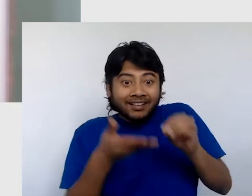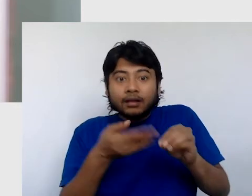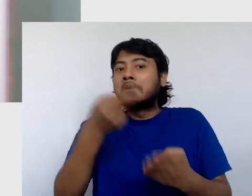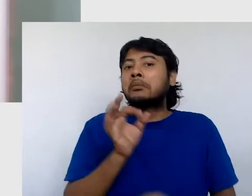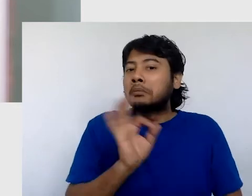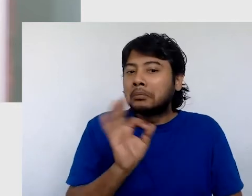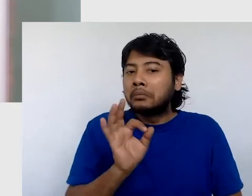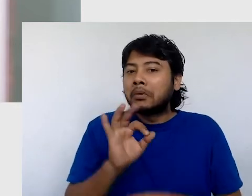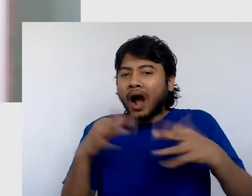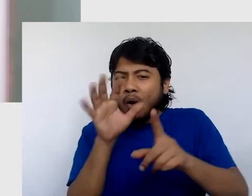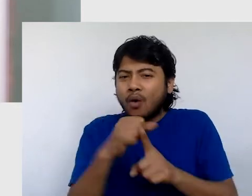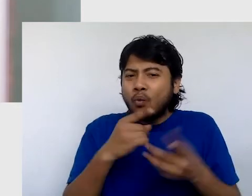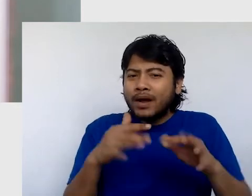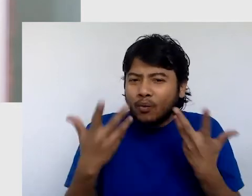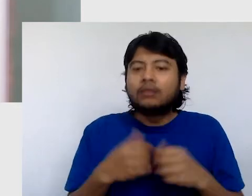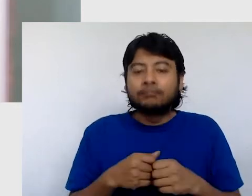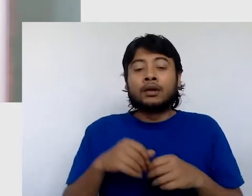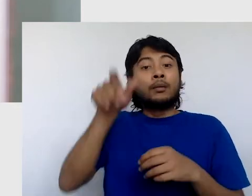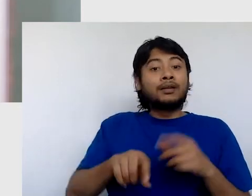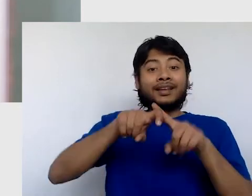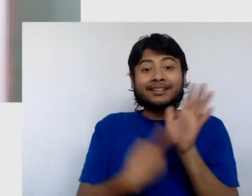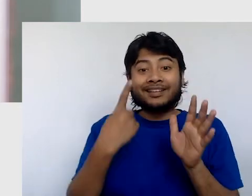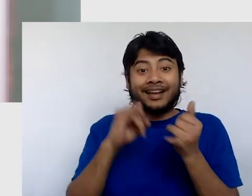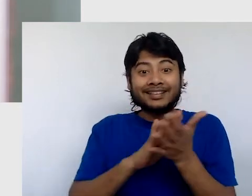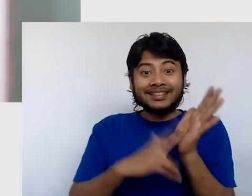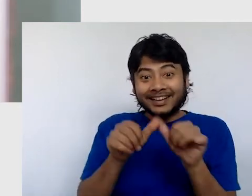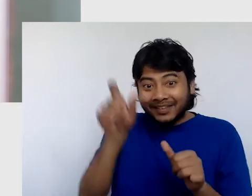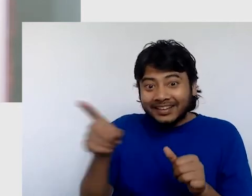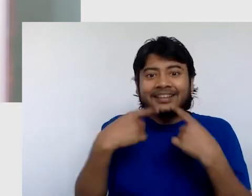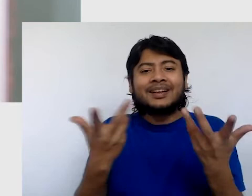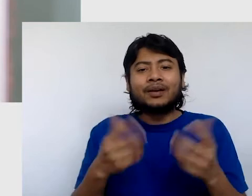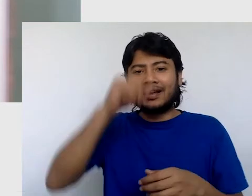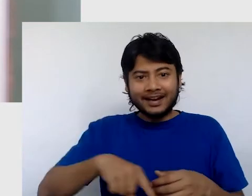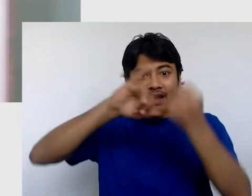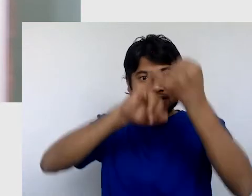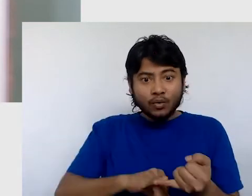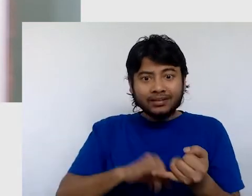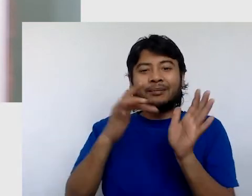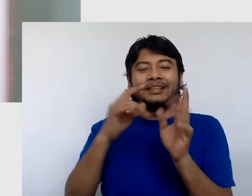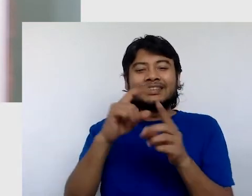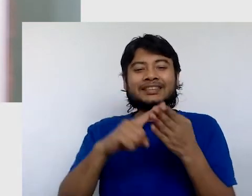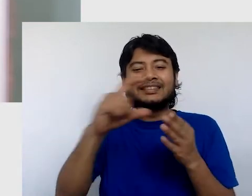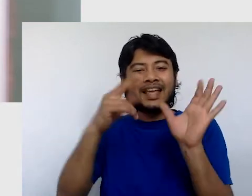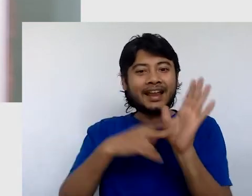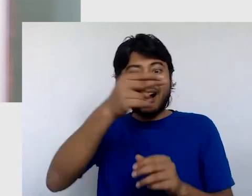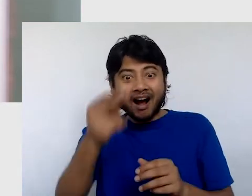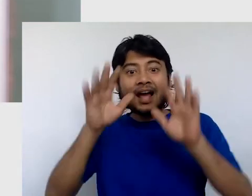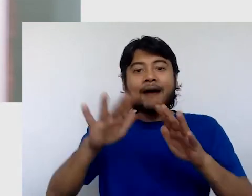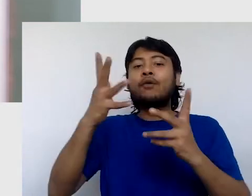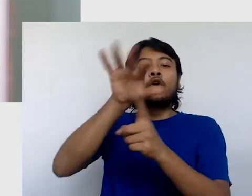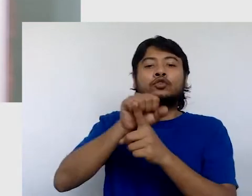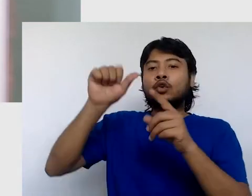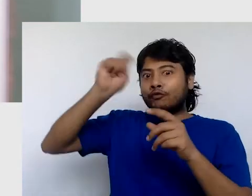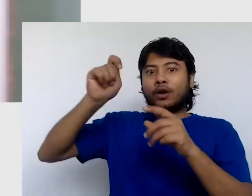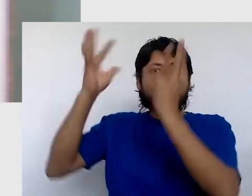unidentified. However, as Krishna mentioned, cosmopolitanism is also reflected in the aesthetics of Deccani art, as